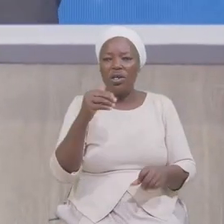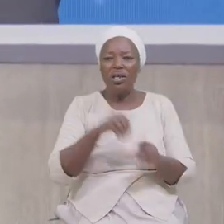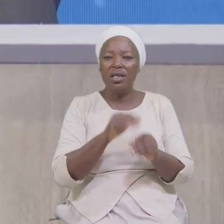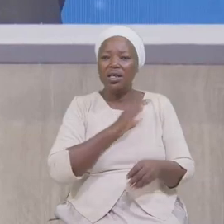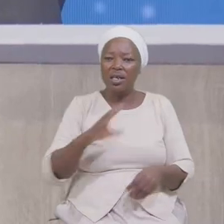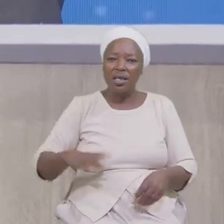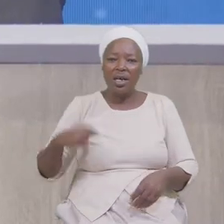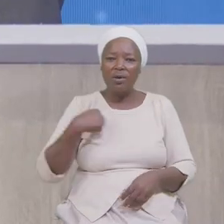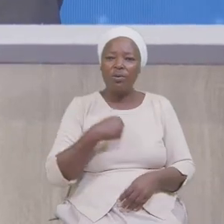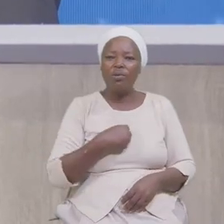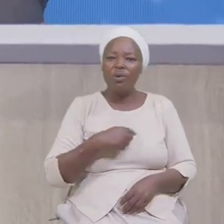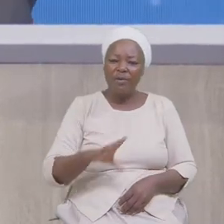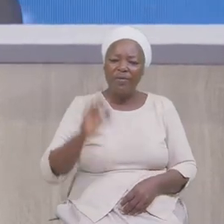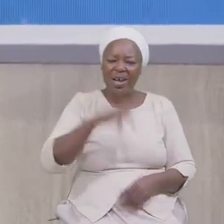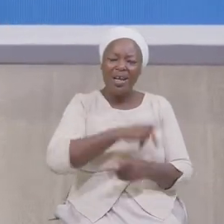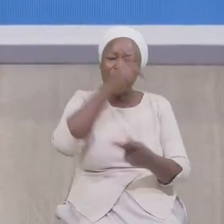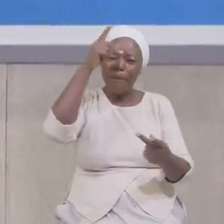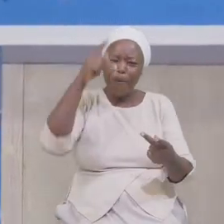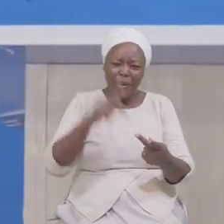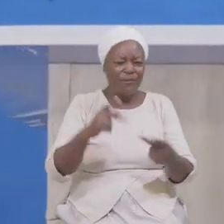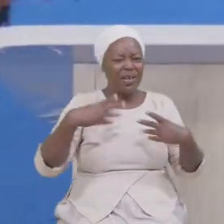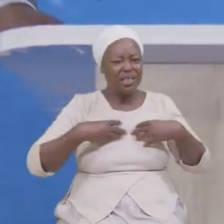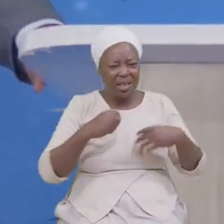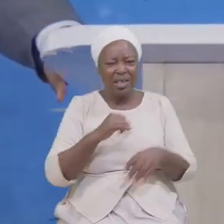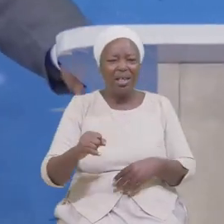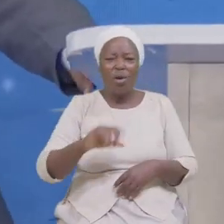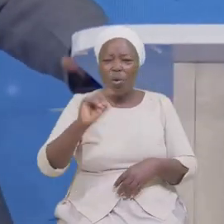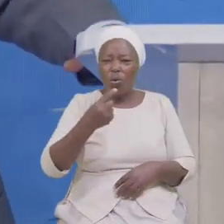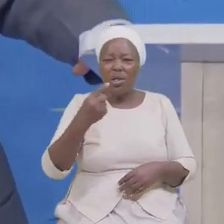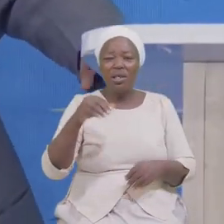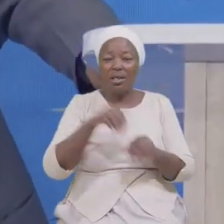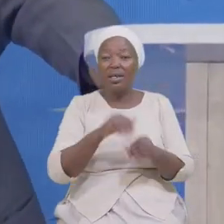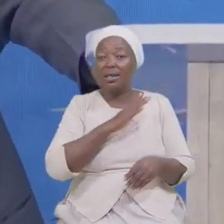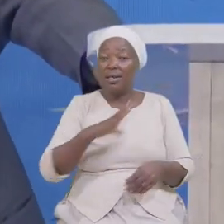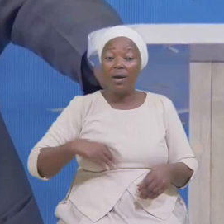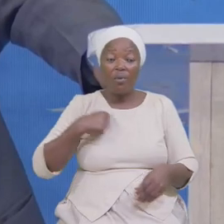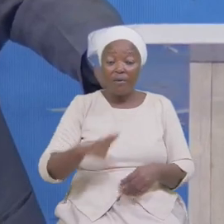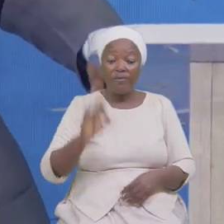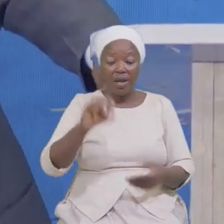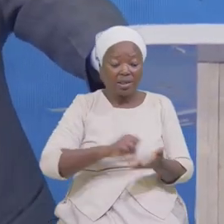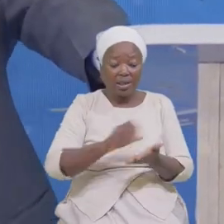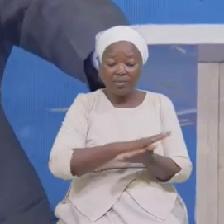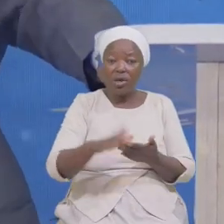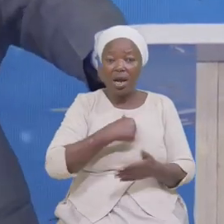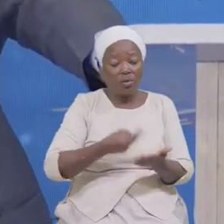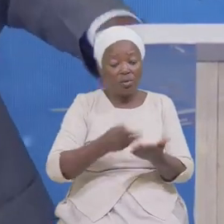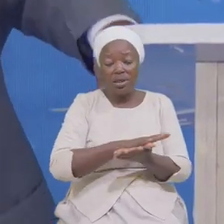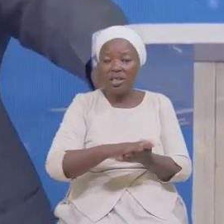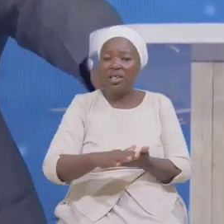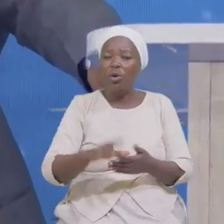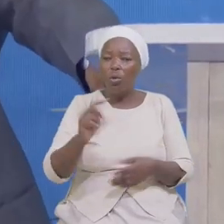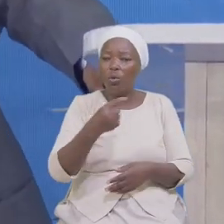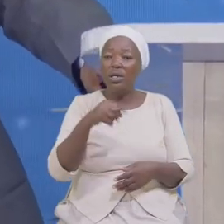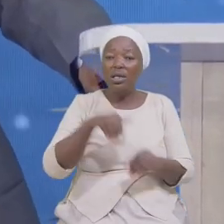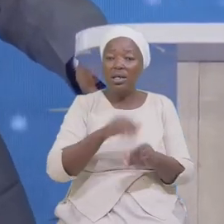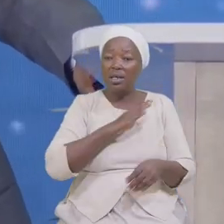a perfect healing. Only in Christ we find sanctification and holiness. Only in Christ